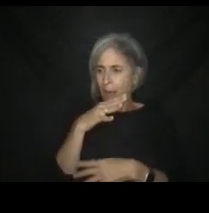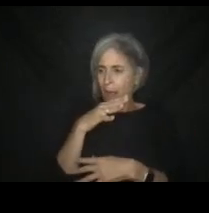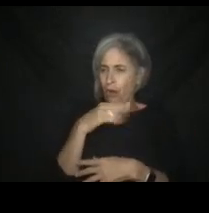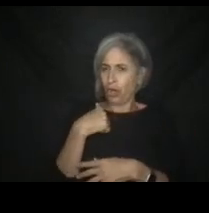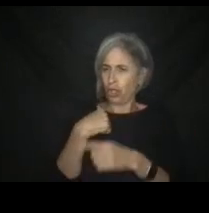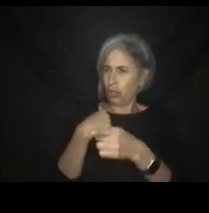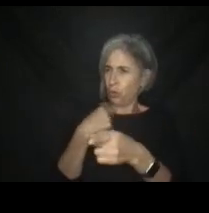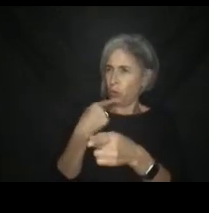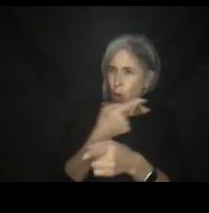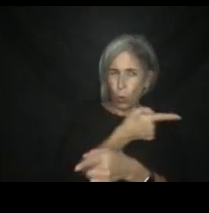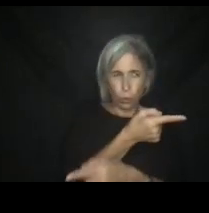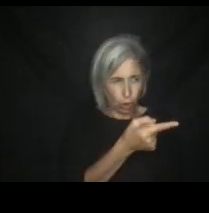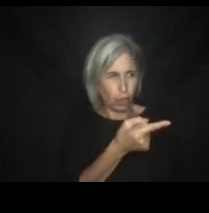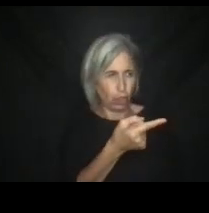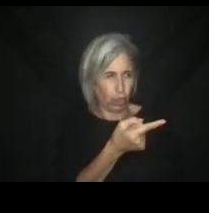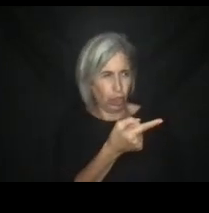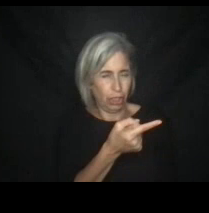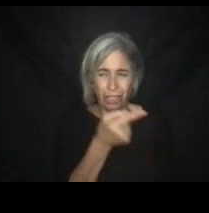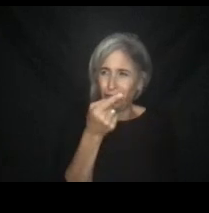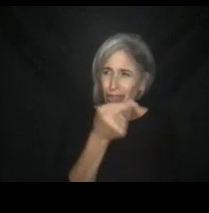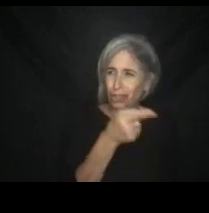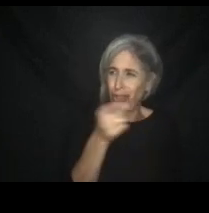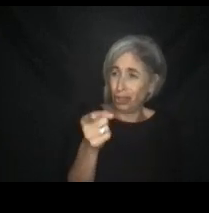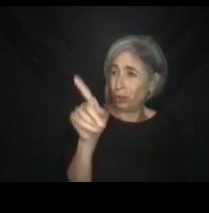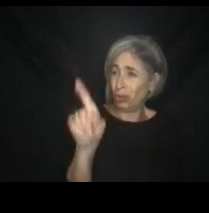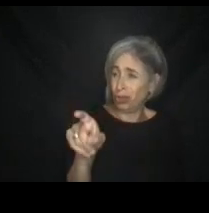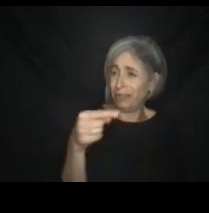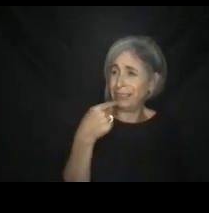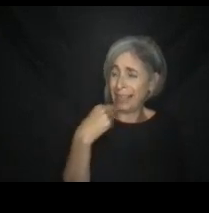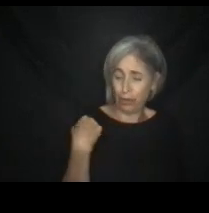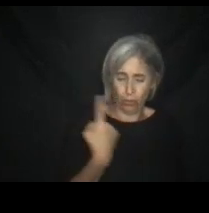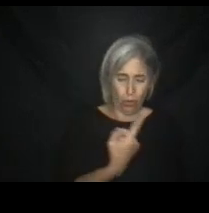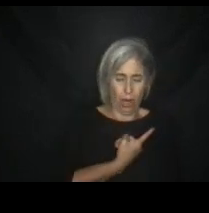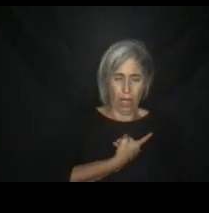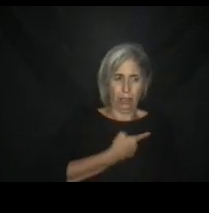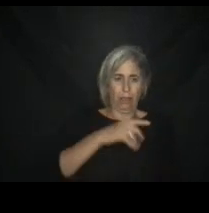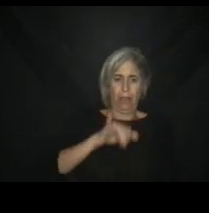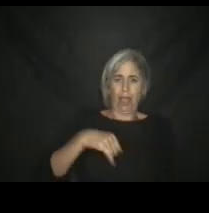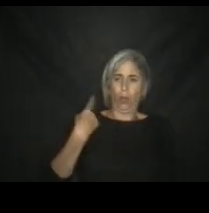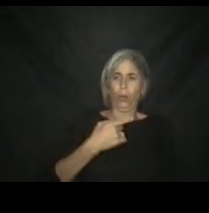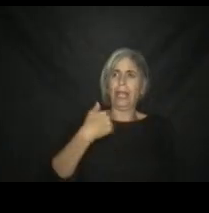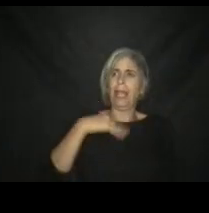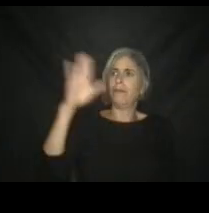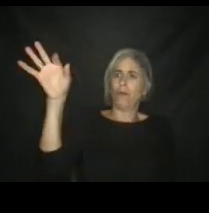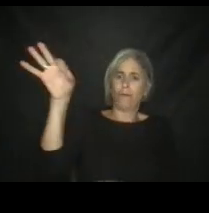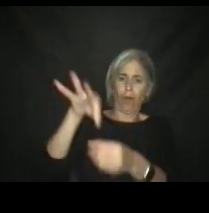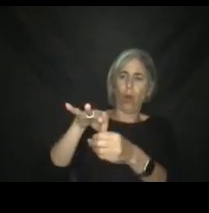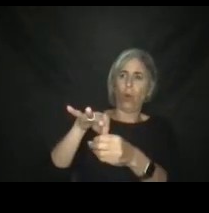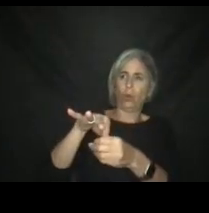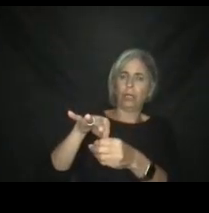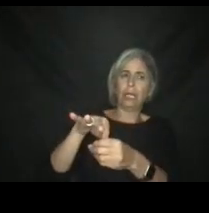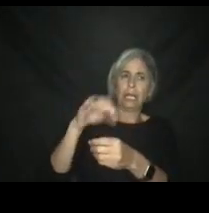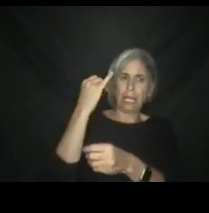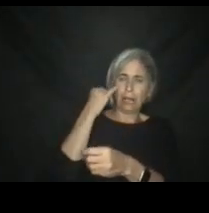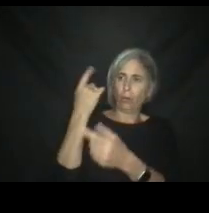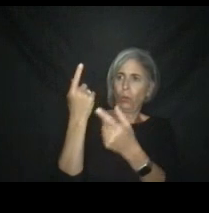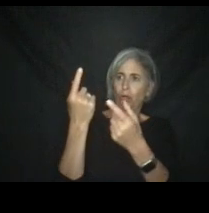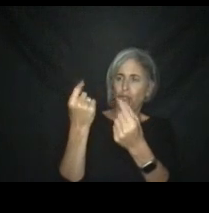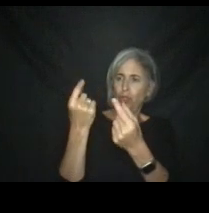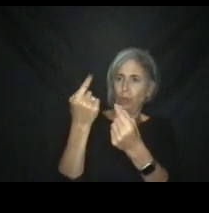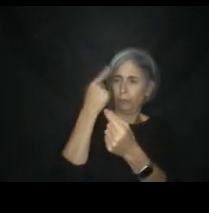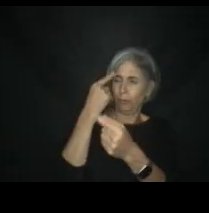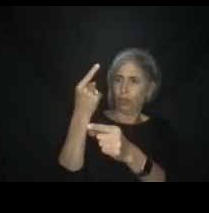you told her, well, what you should have said to us was that we have your vote if we're doing for you to